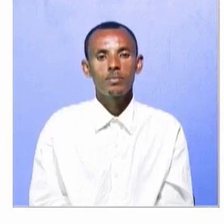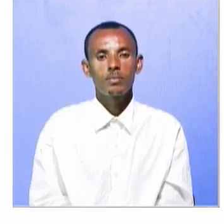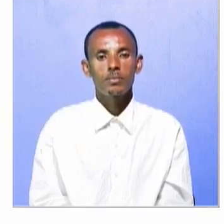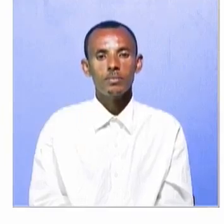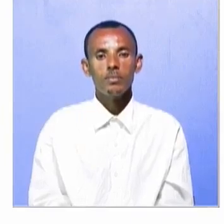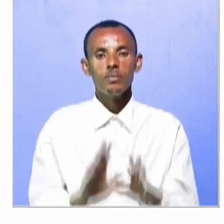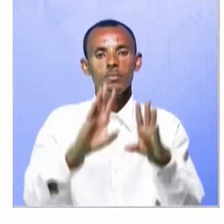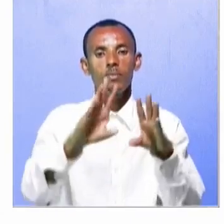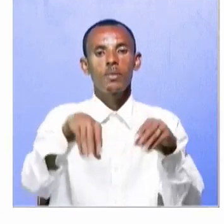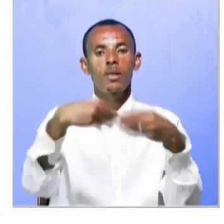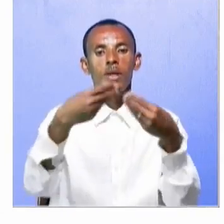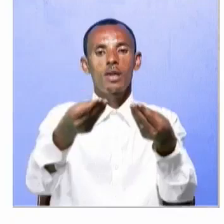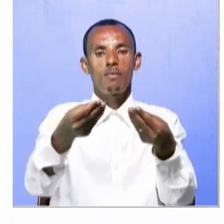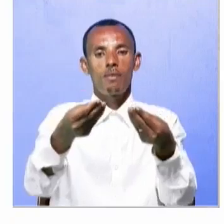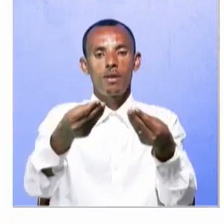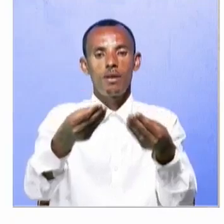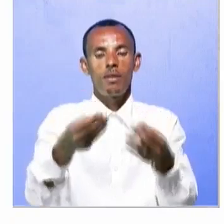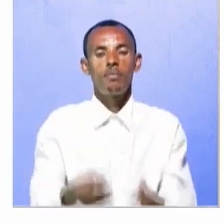Given